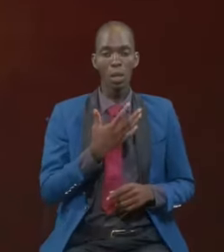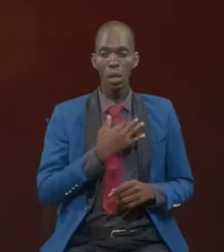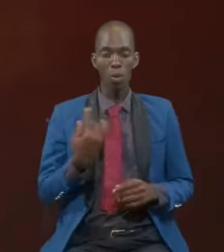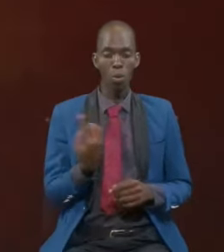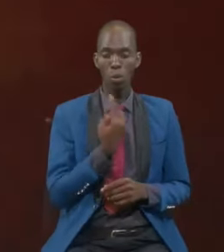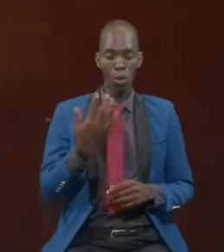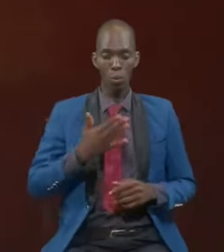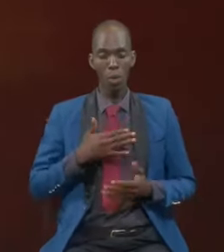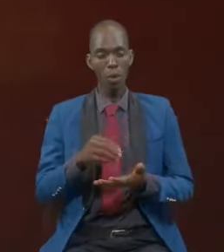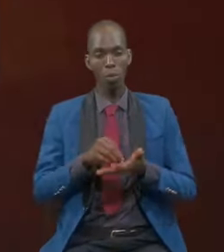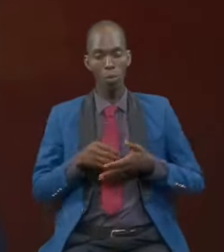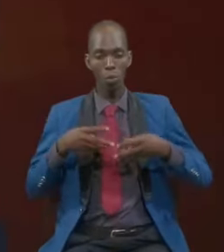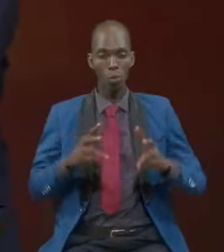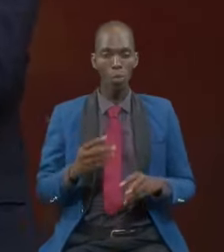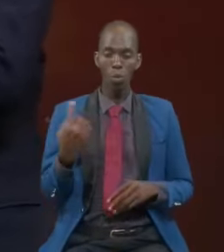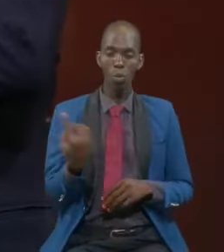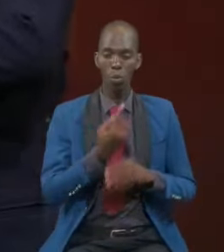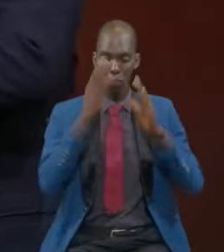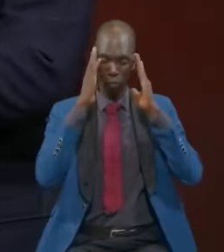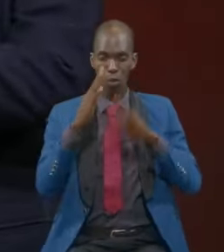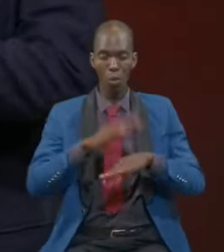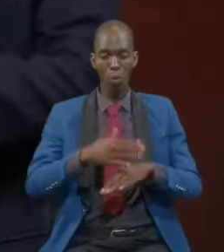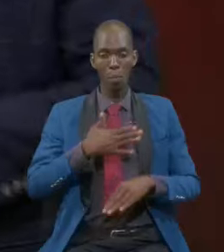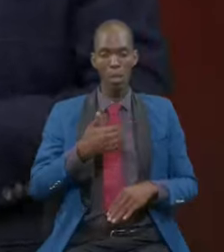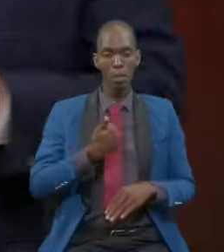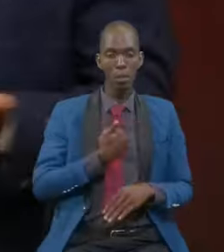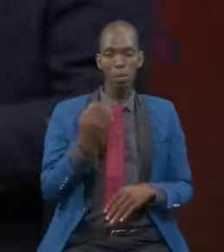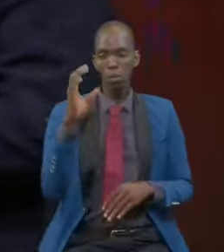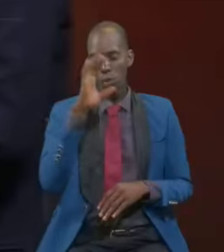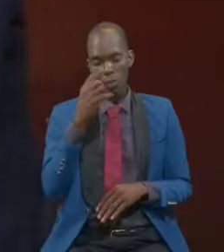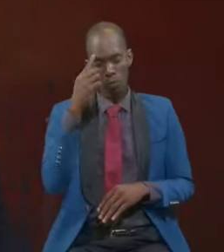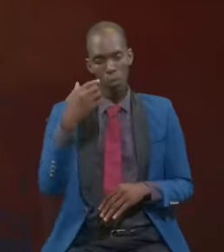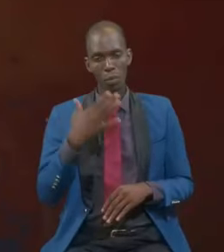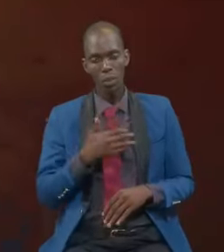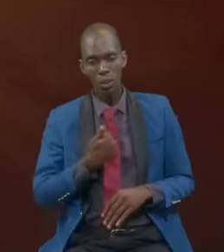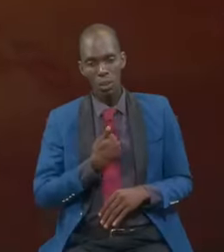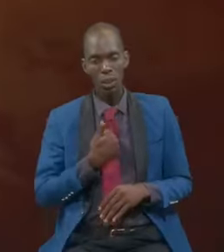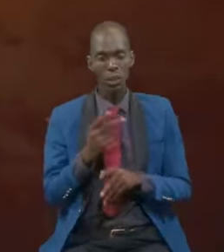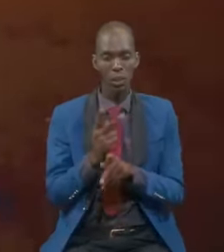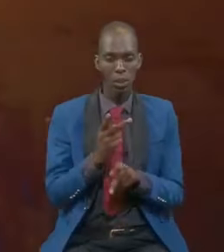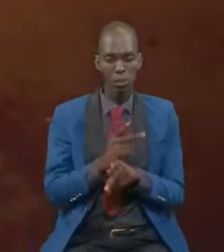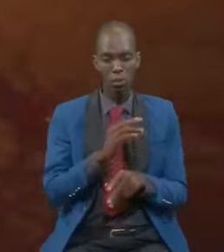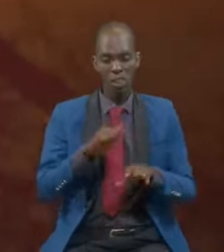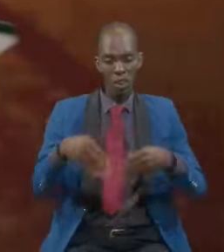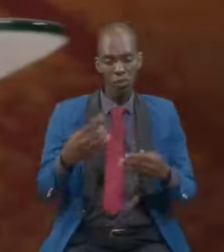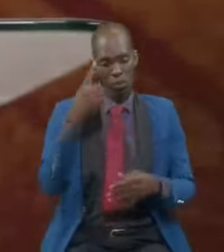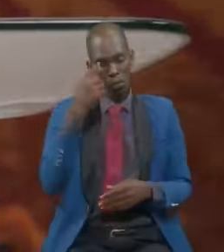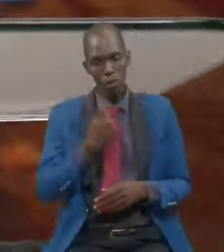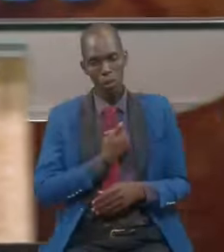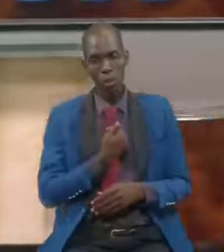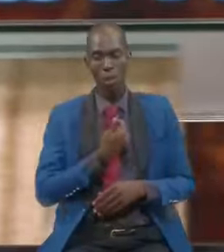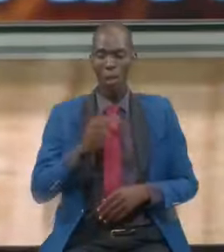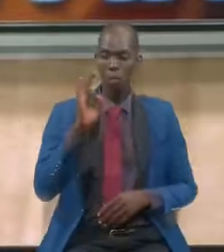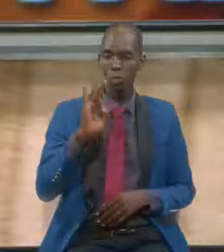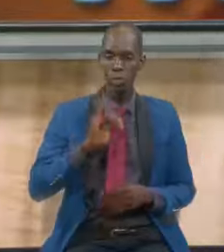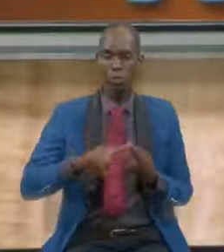and self-focused and looking for self and dealing with self and ministering to self